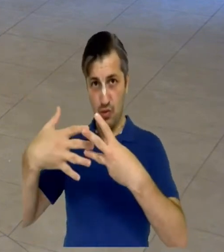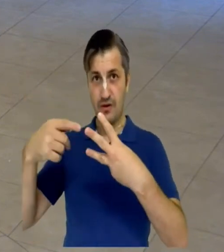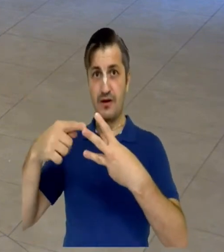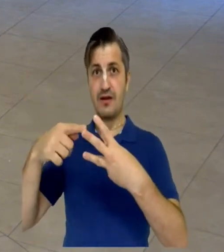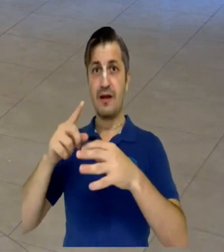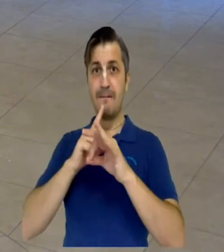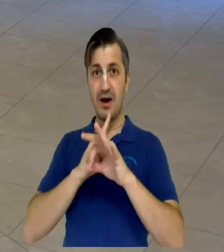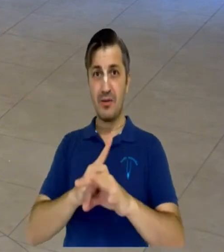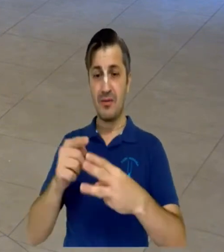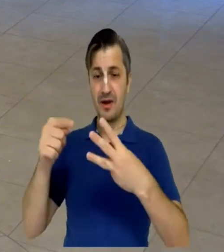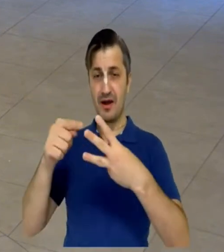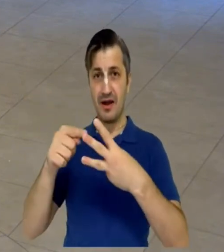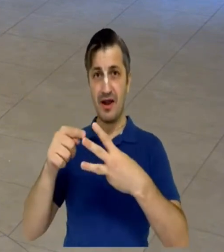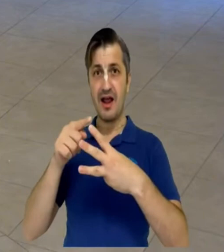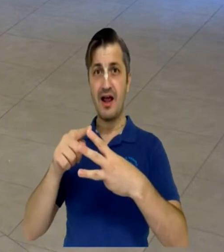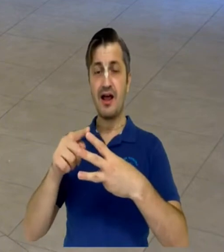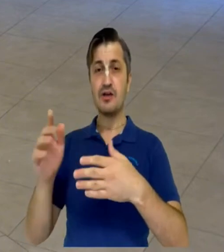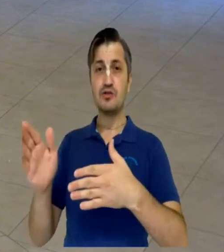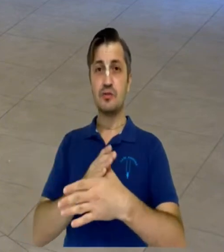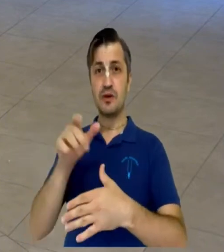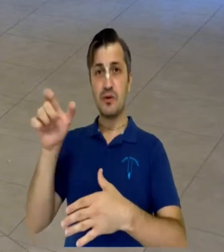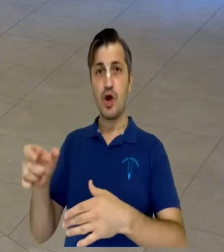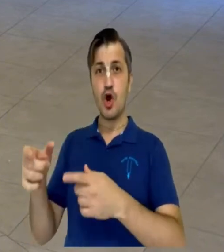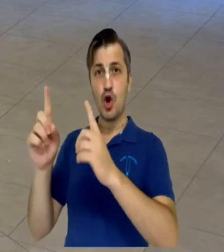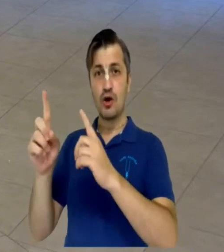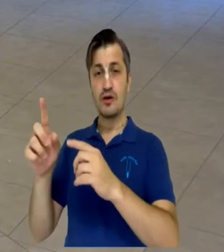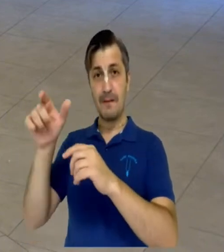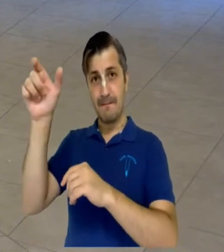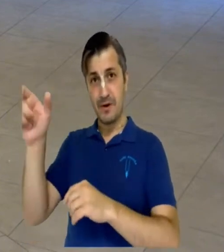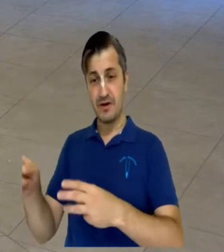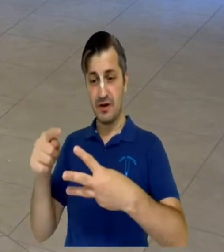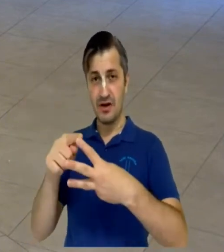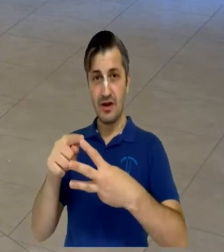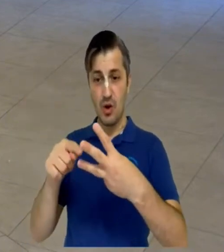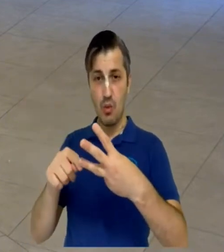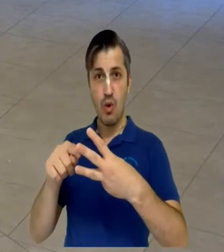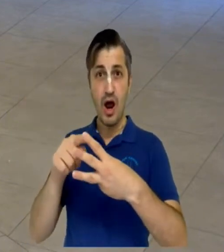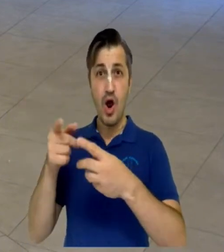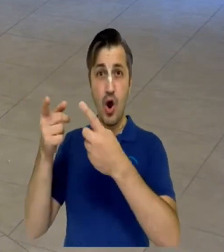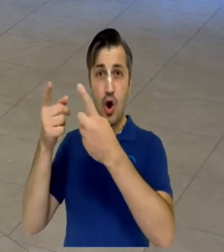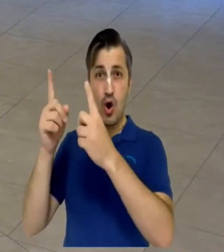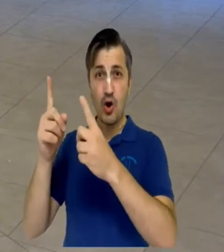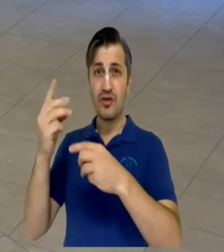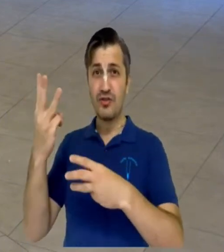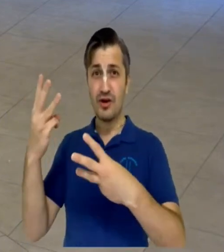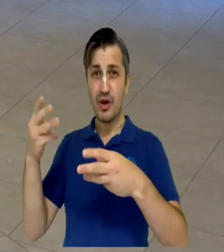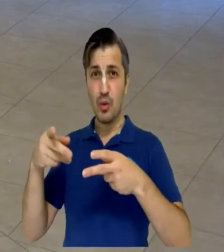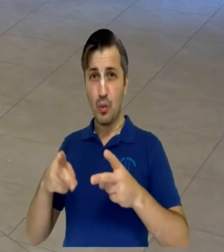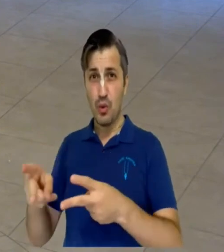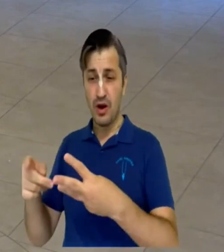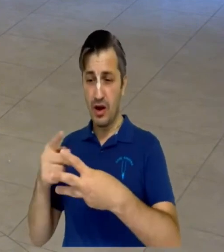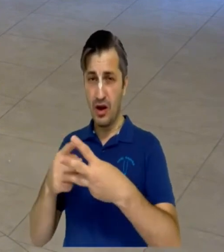about karma kanda, because it's actually meant to talk to the living entities who have come here to try